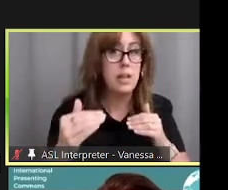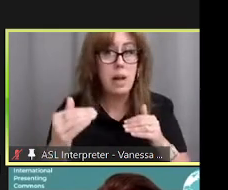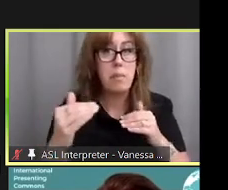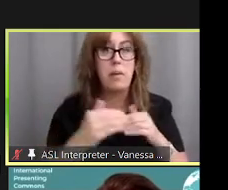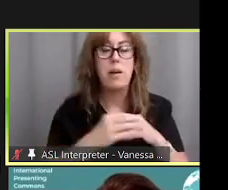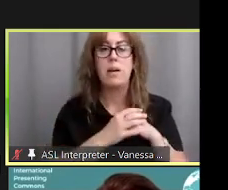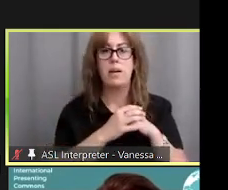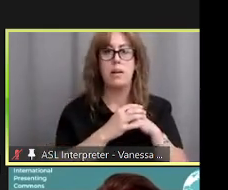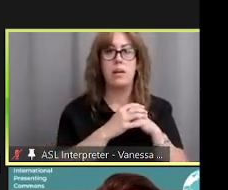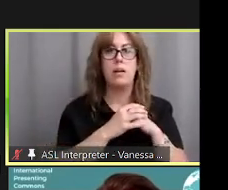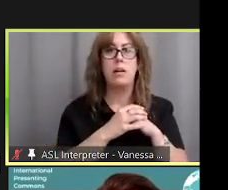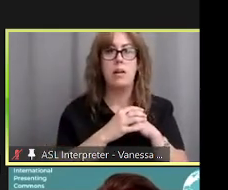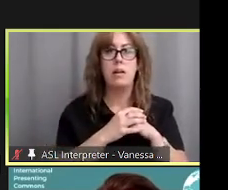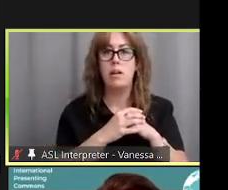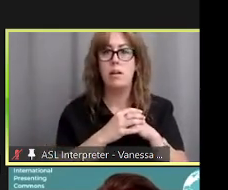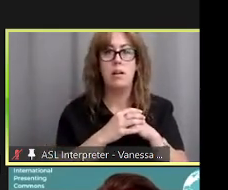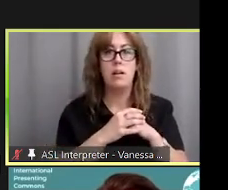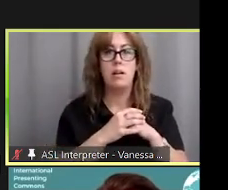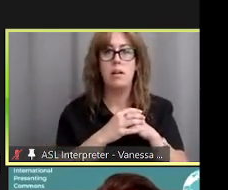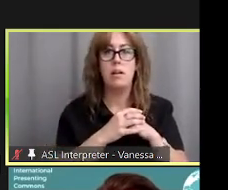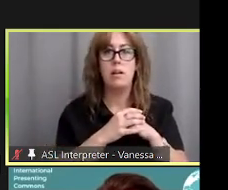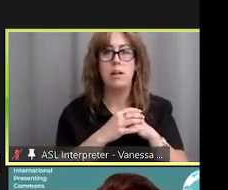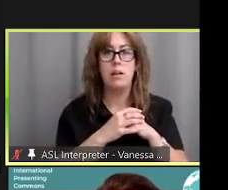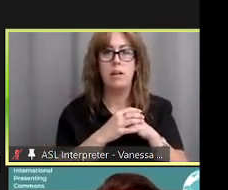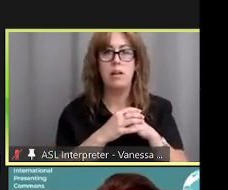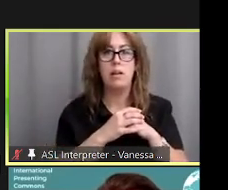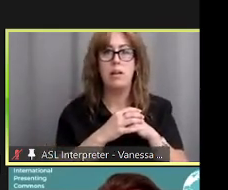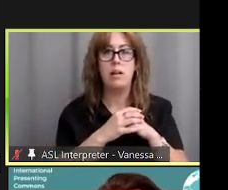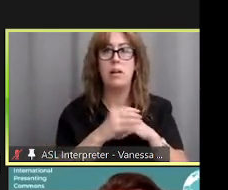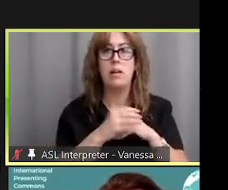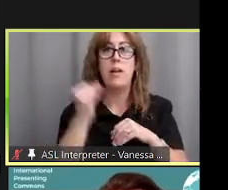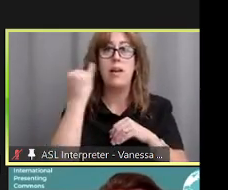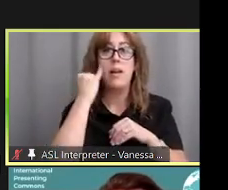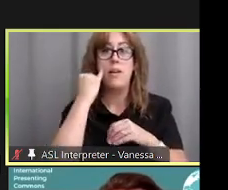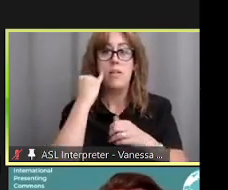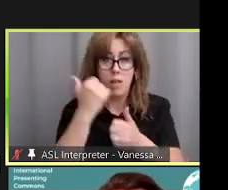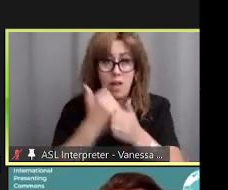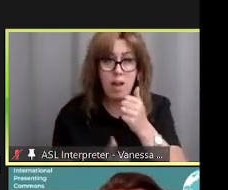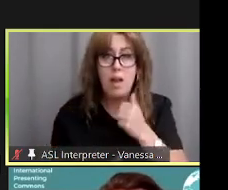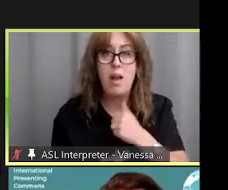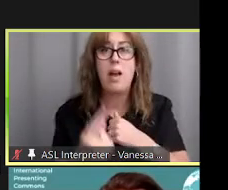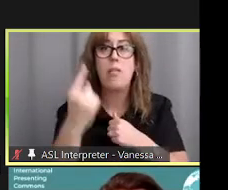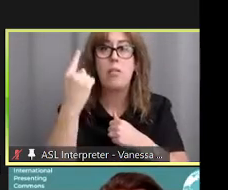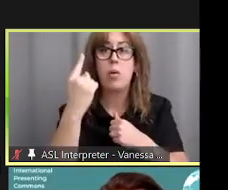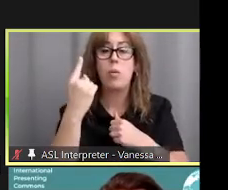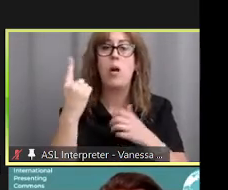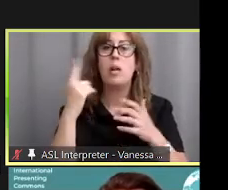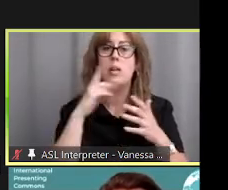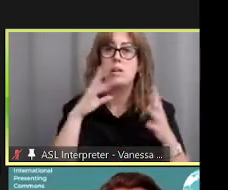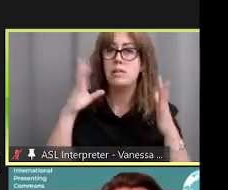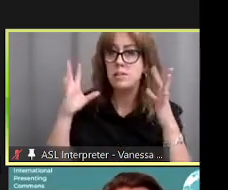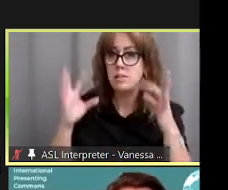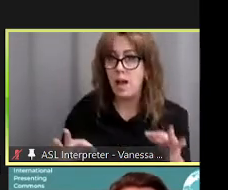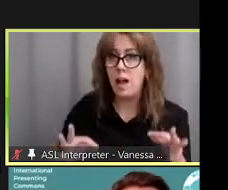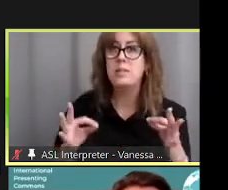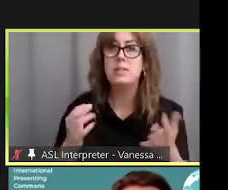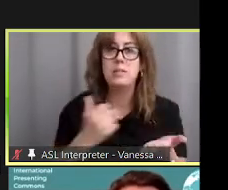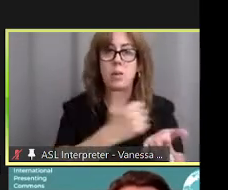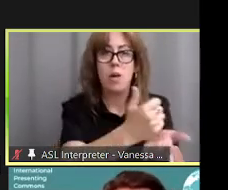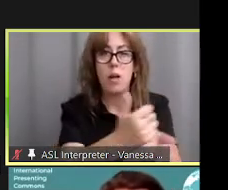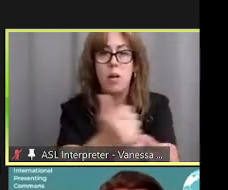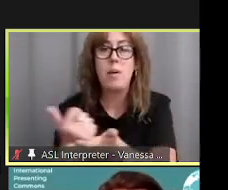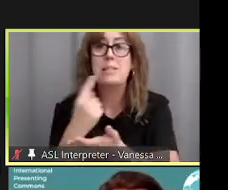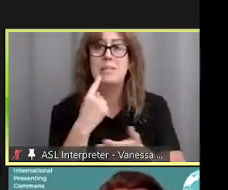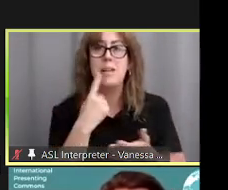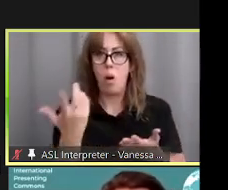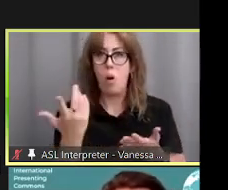just shows the goodwill, say, it's going to be fine. Mm. And what COVID is